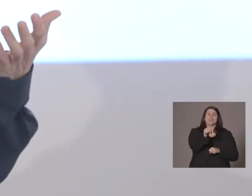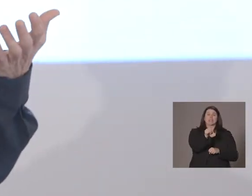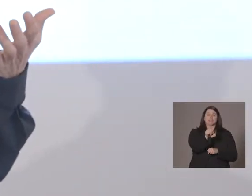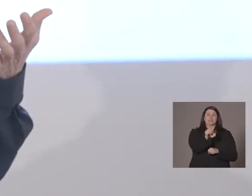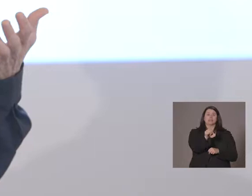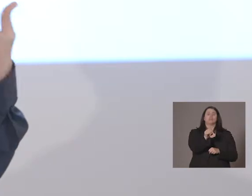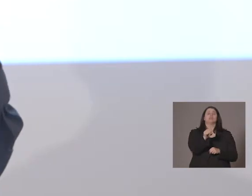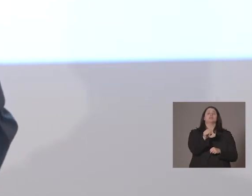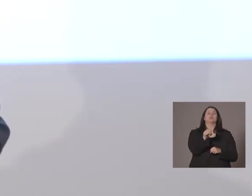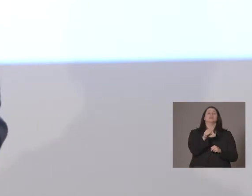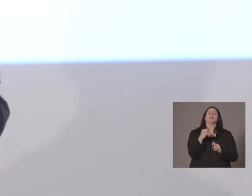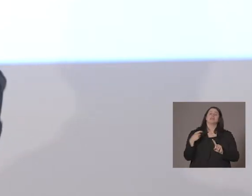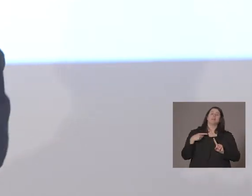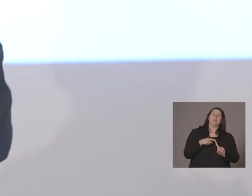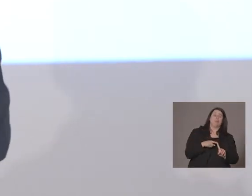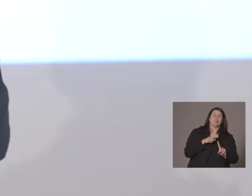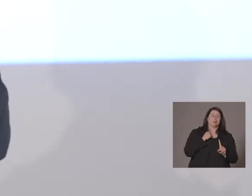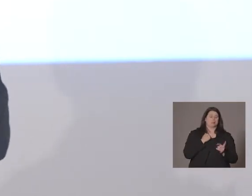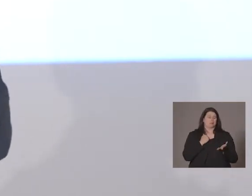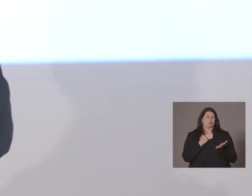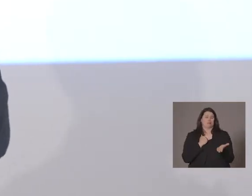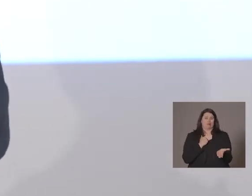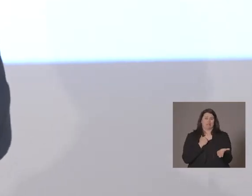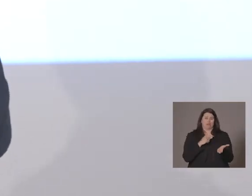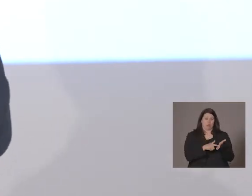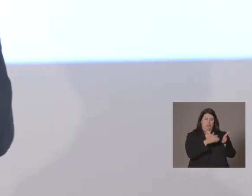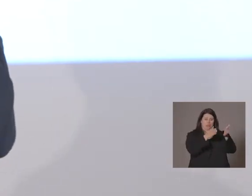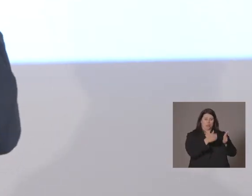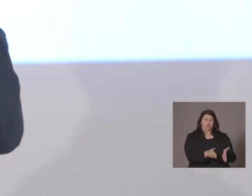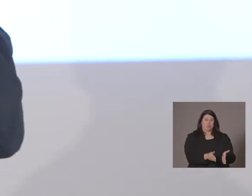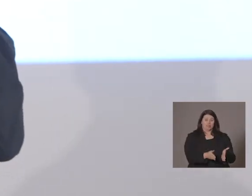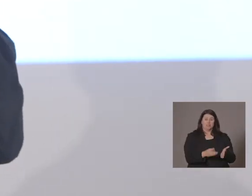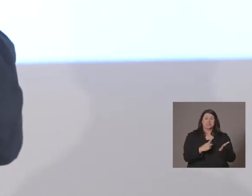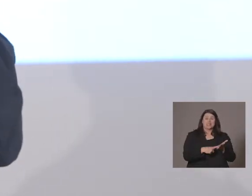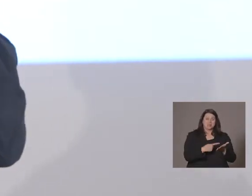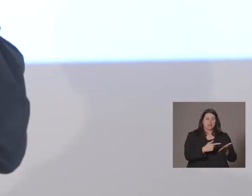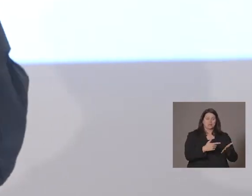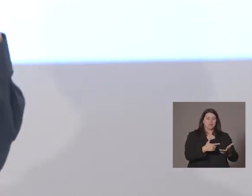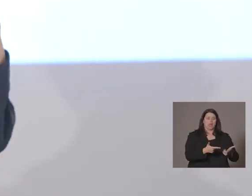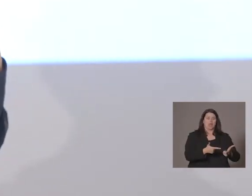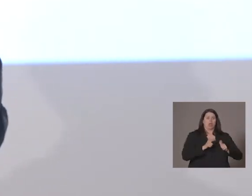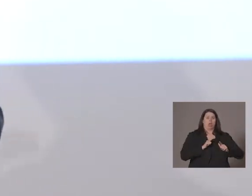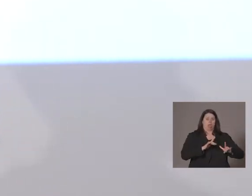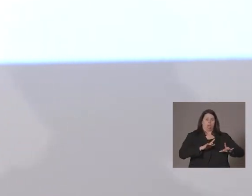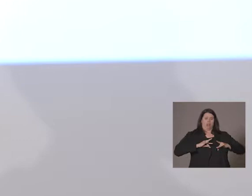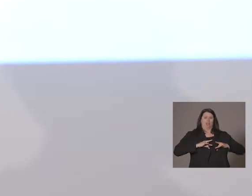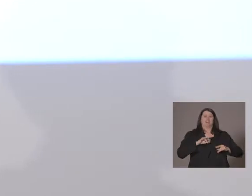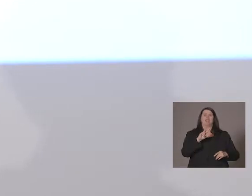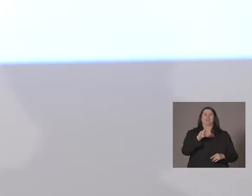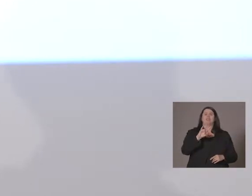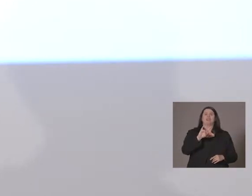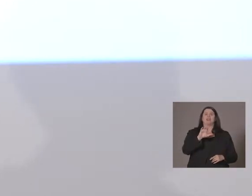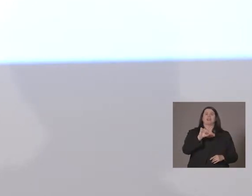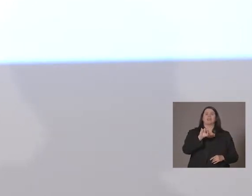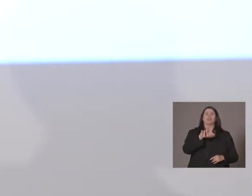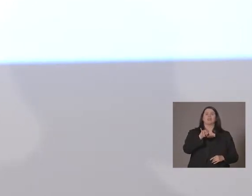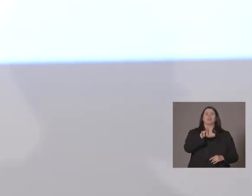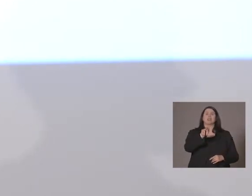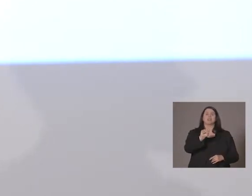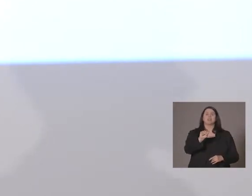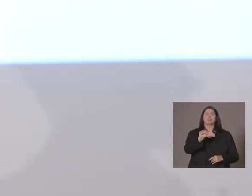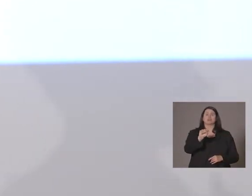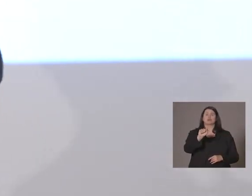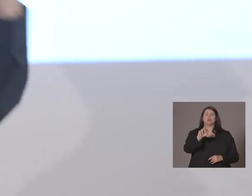stay present, especially in the context of this can be vicariously traumatic, either because we have similar experiences in our own